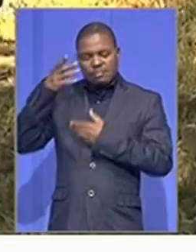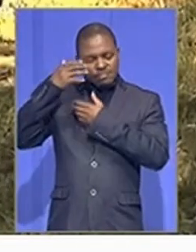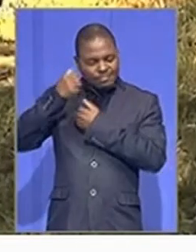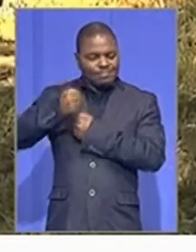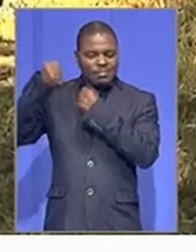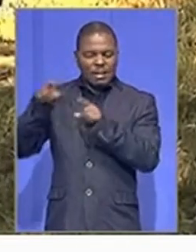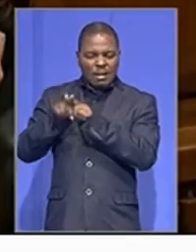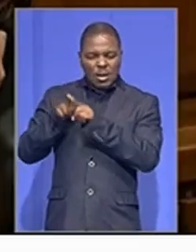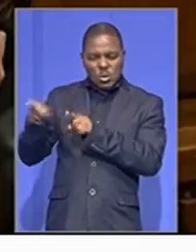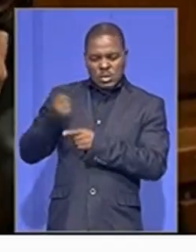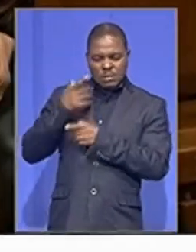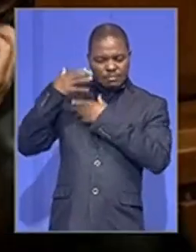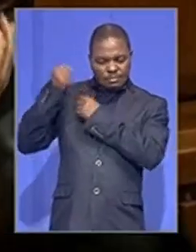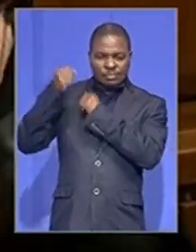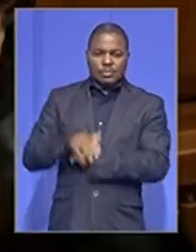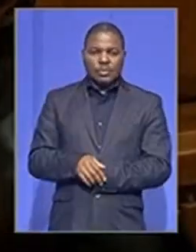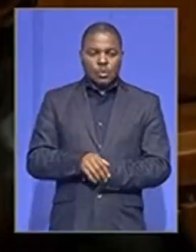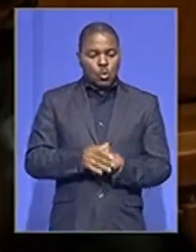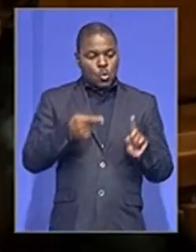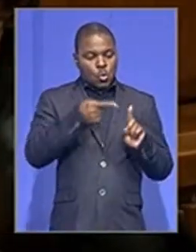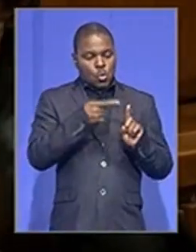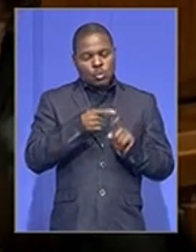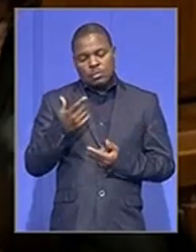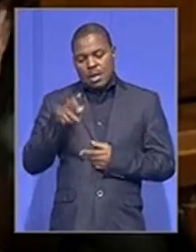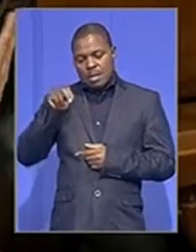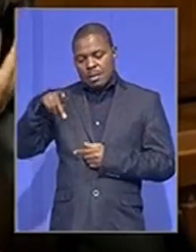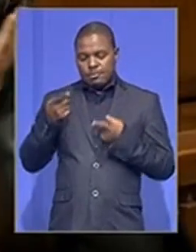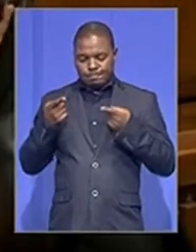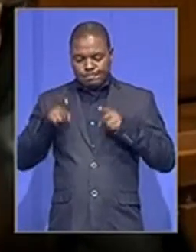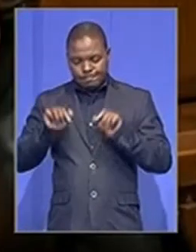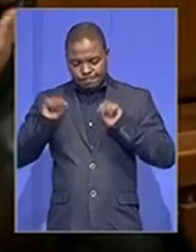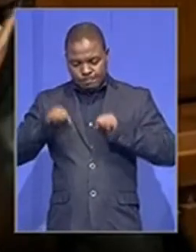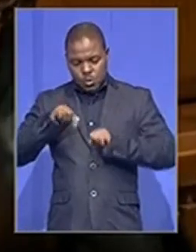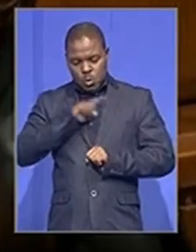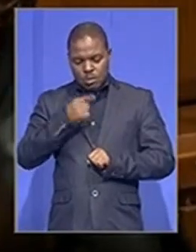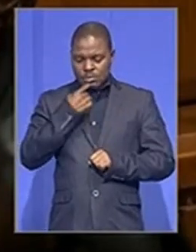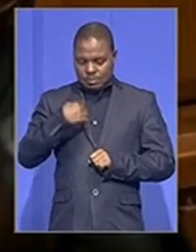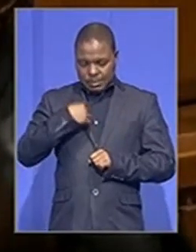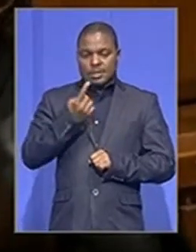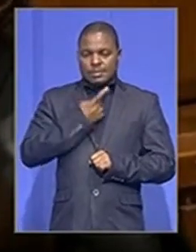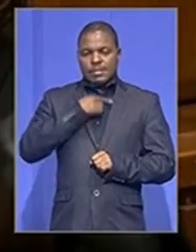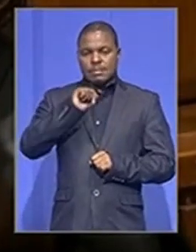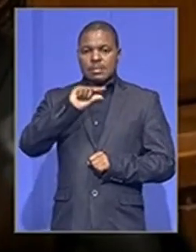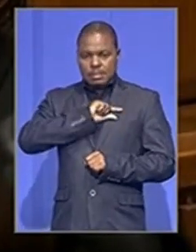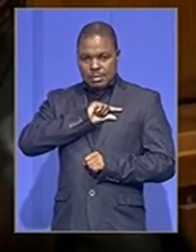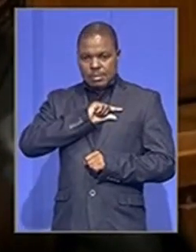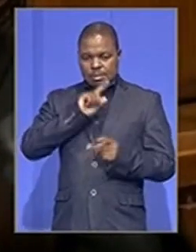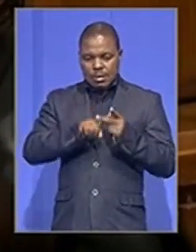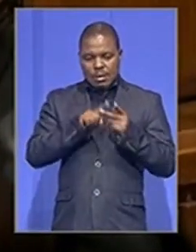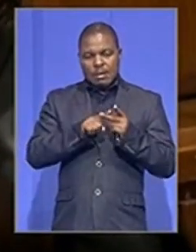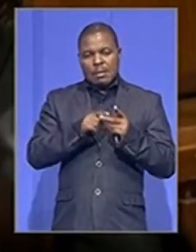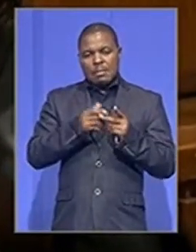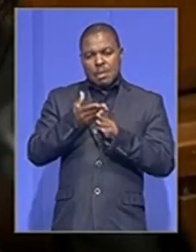she committed suicide. Malephane o tsenetse tumelelano le botšhotšhiši ka morago ga go ipona molato wa polao go šediša toka